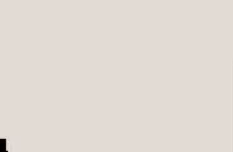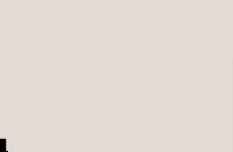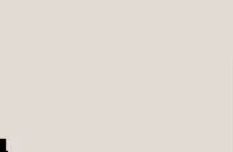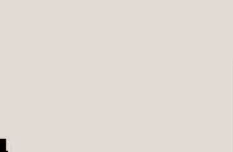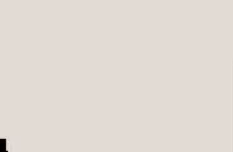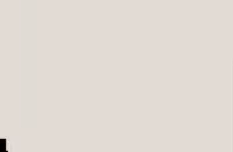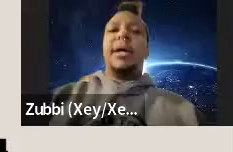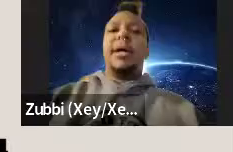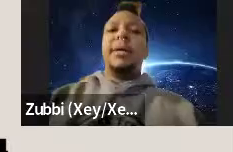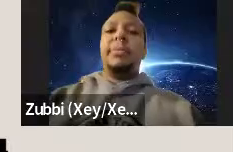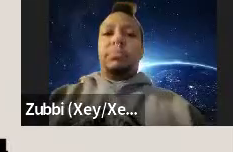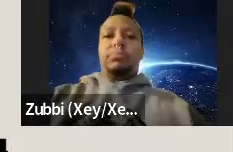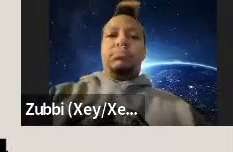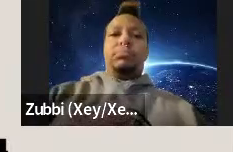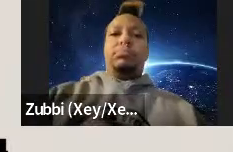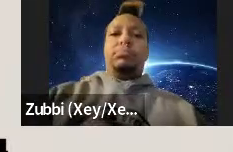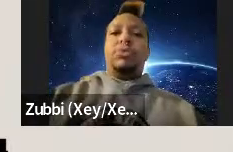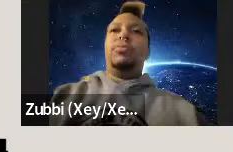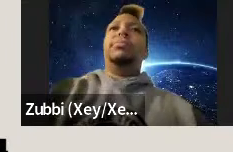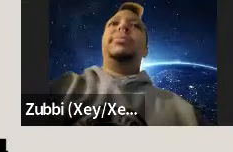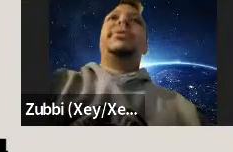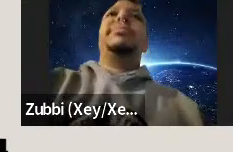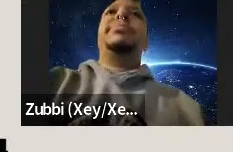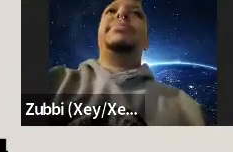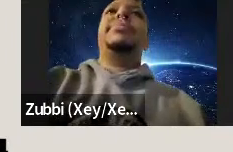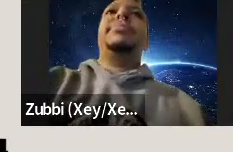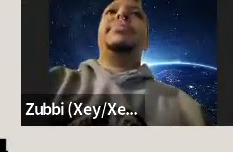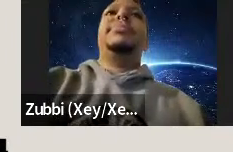wearing these global.